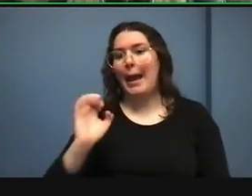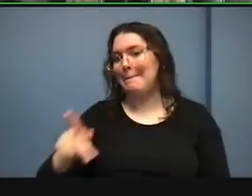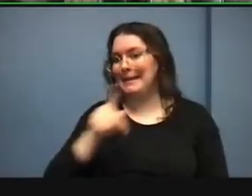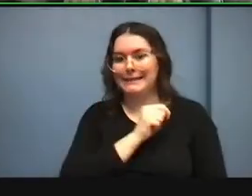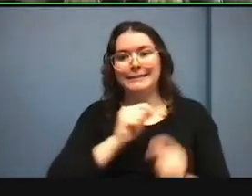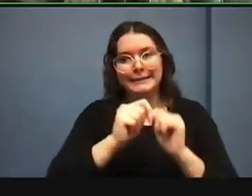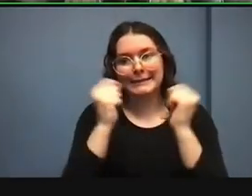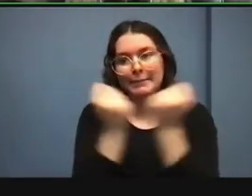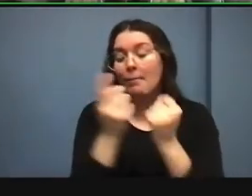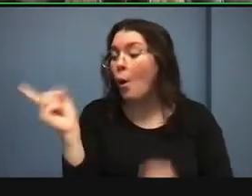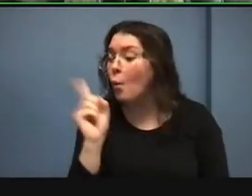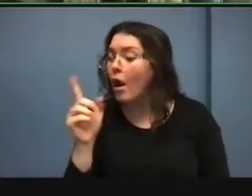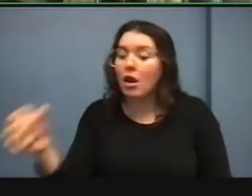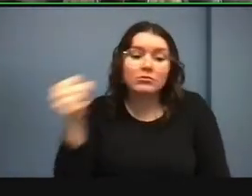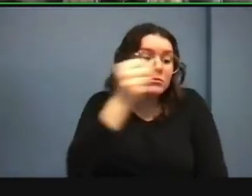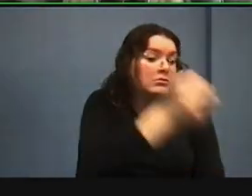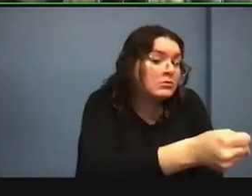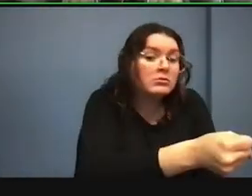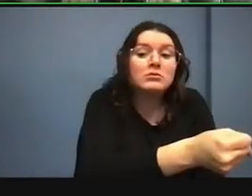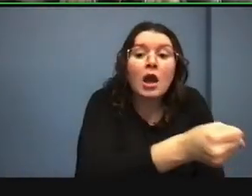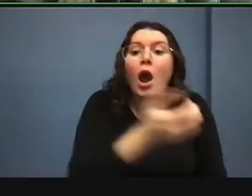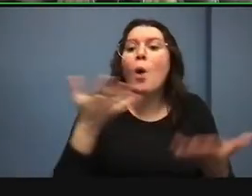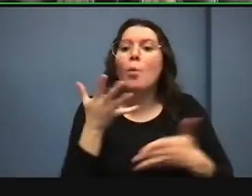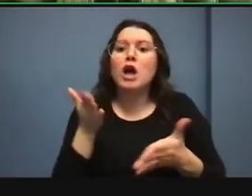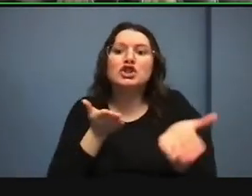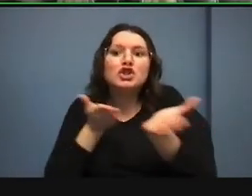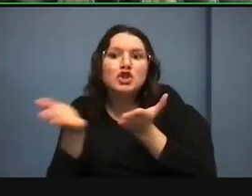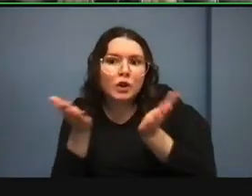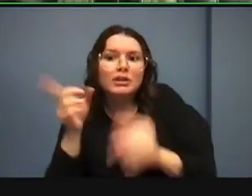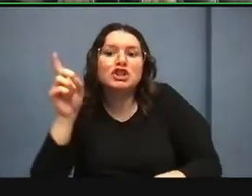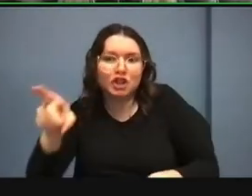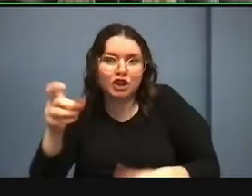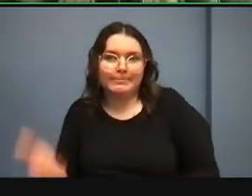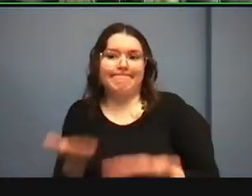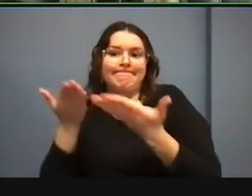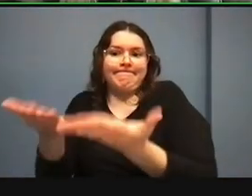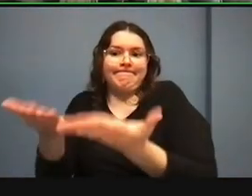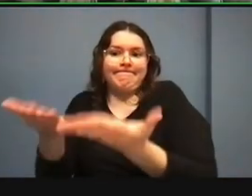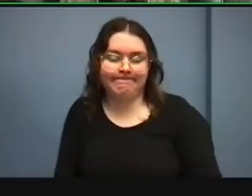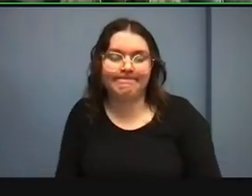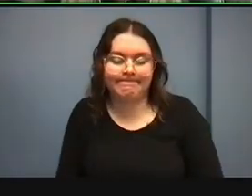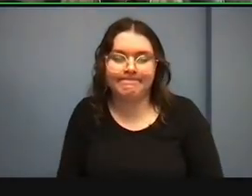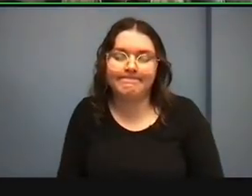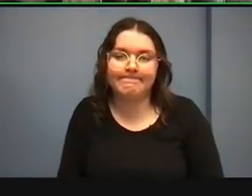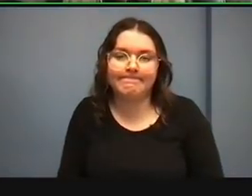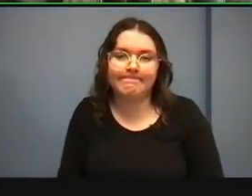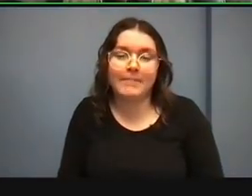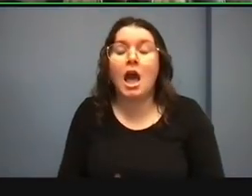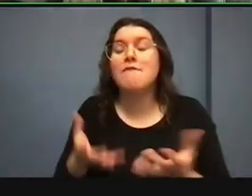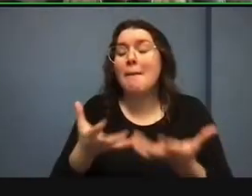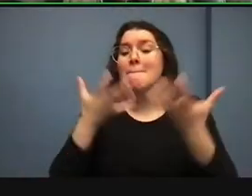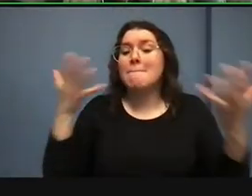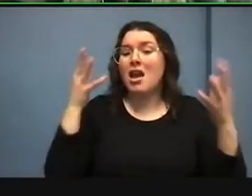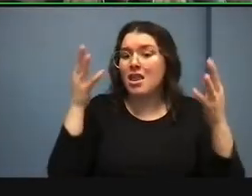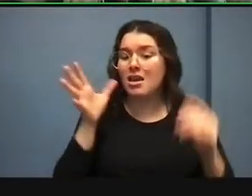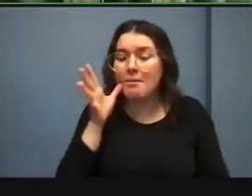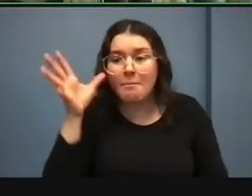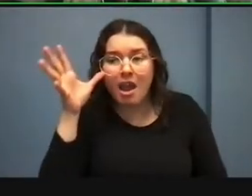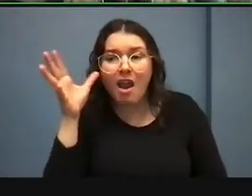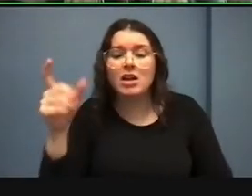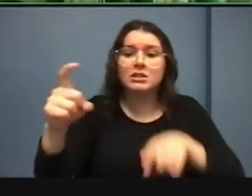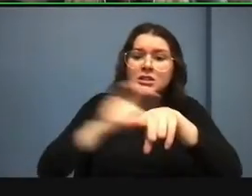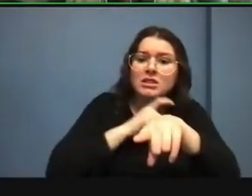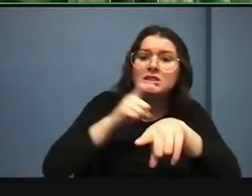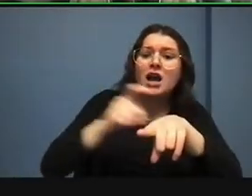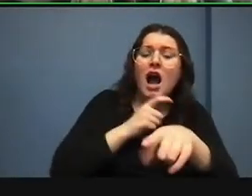team about where your child should be placed and what their services should be. I have so many parents call me and say,